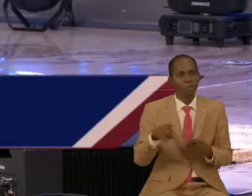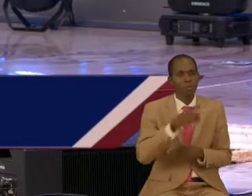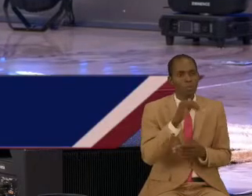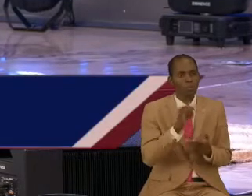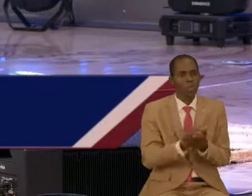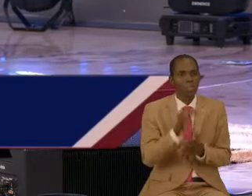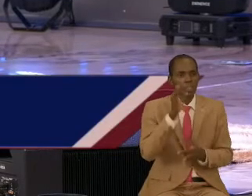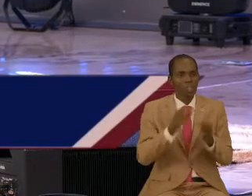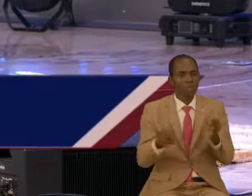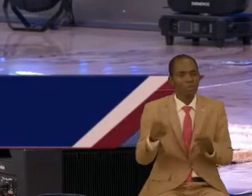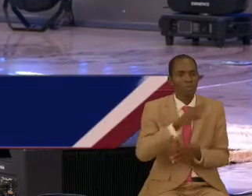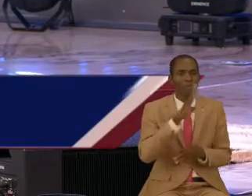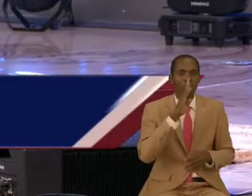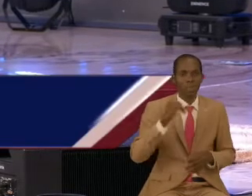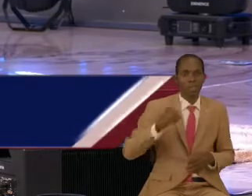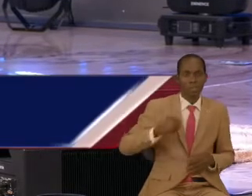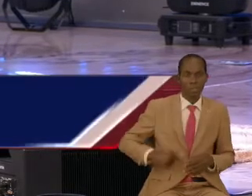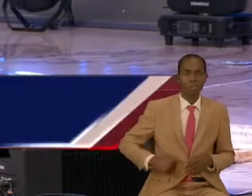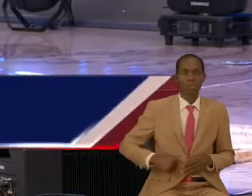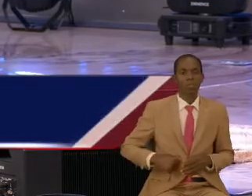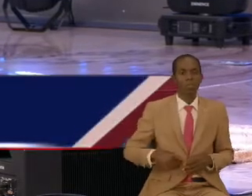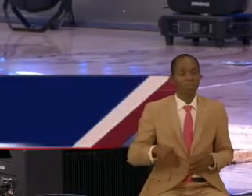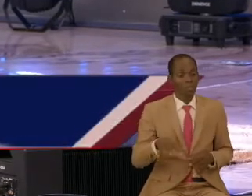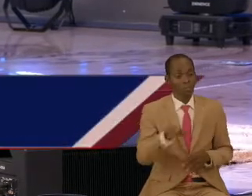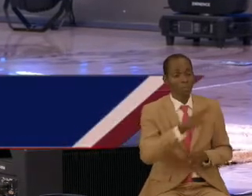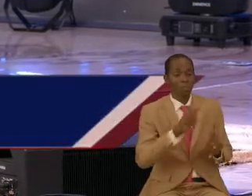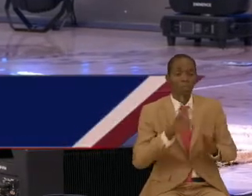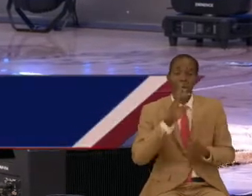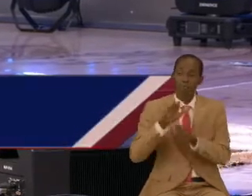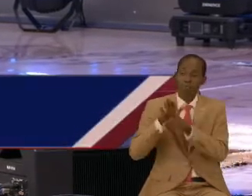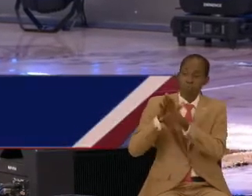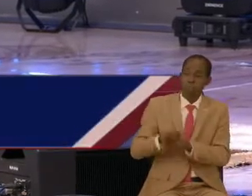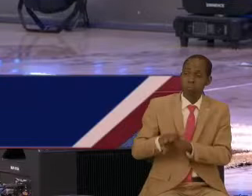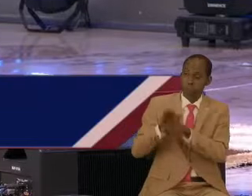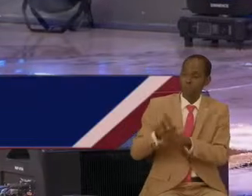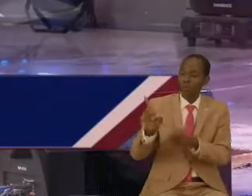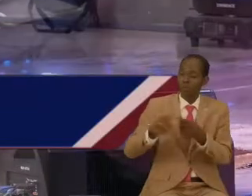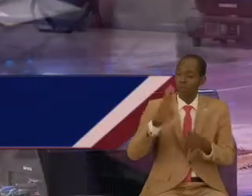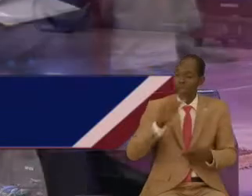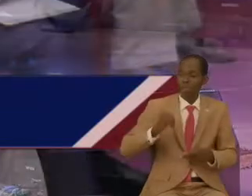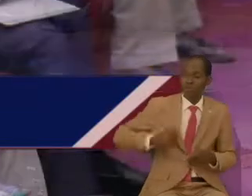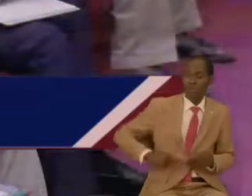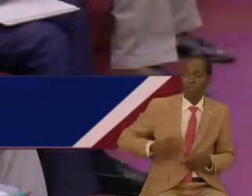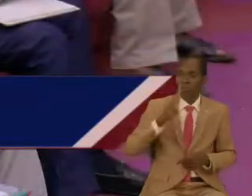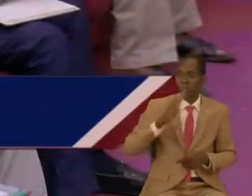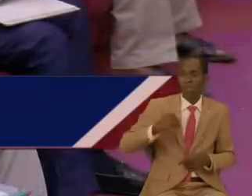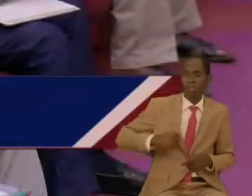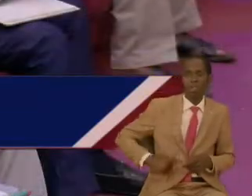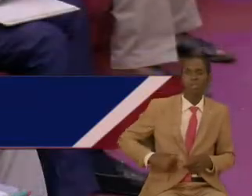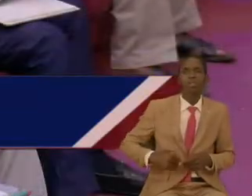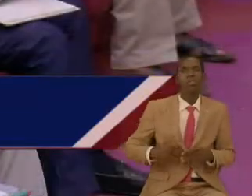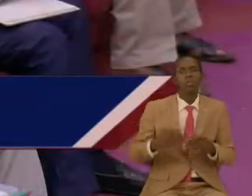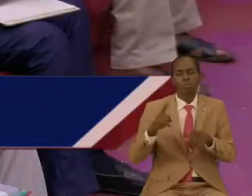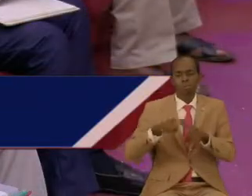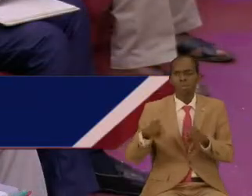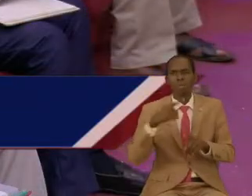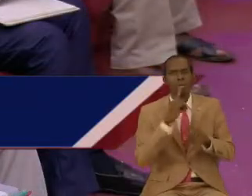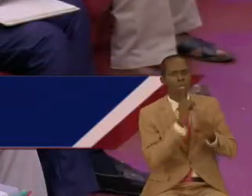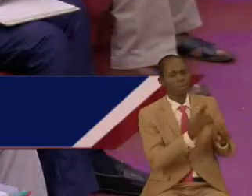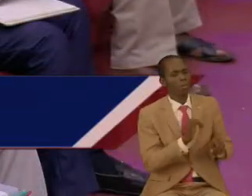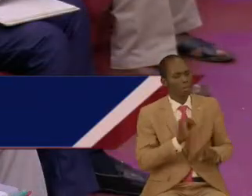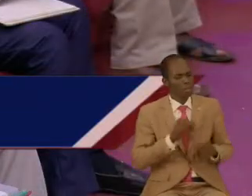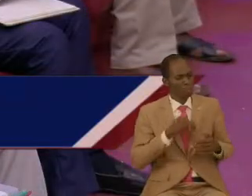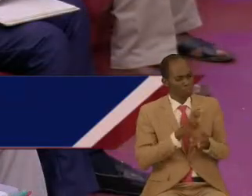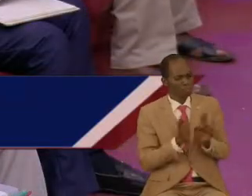ye be circumcised, these people are putting pressure on you, be circumcised, be circumcised. But I've repented, but I'm